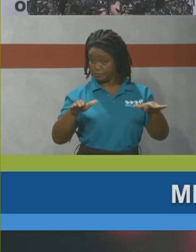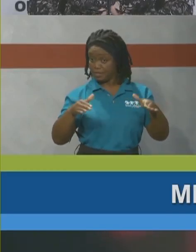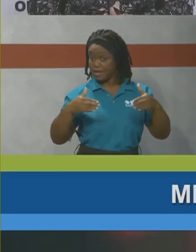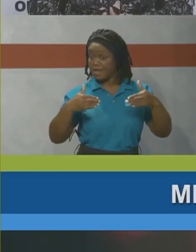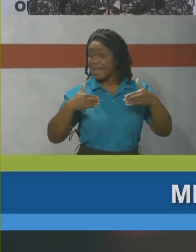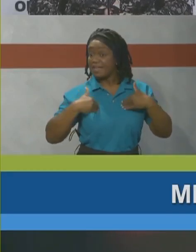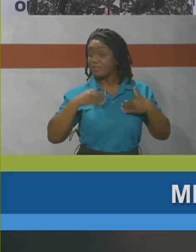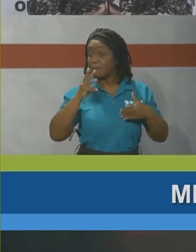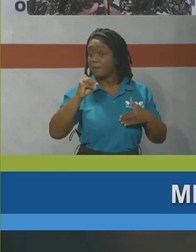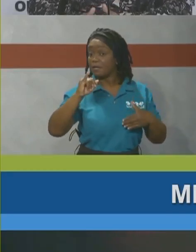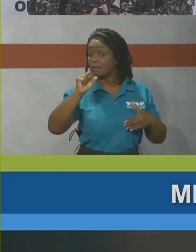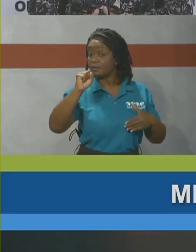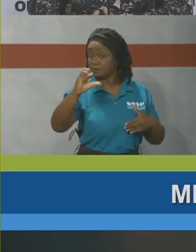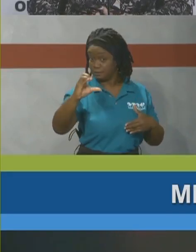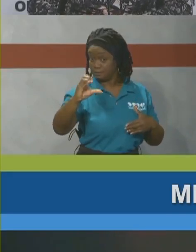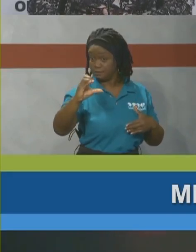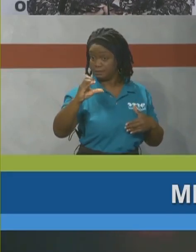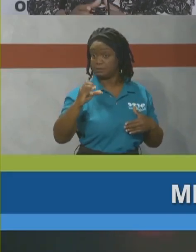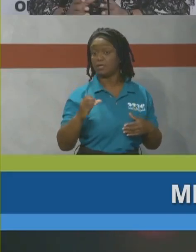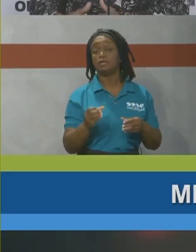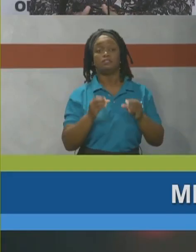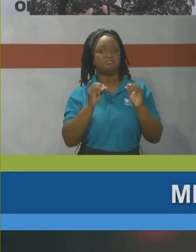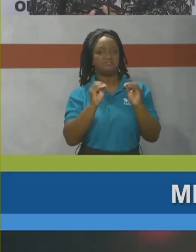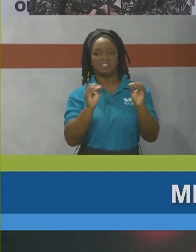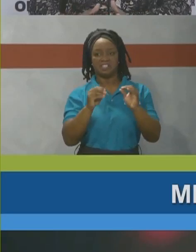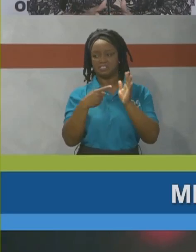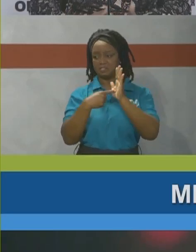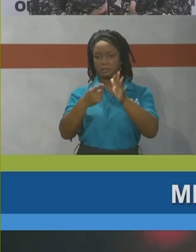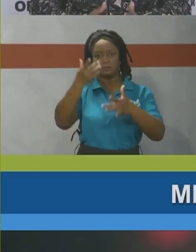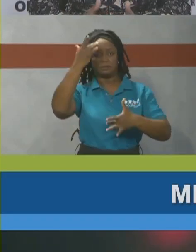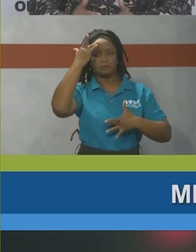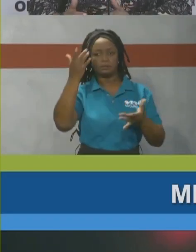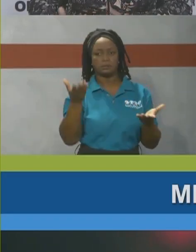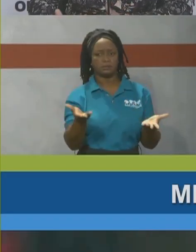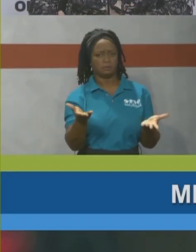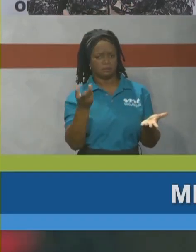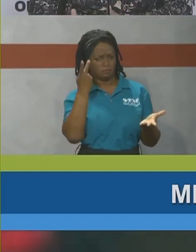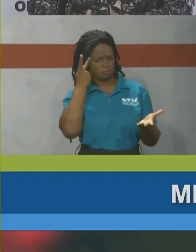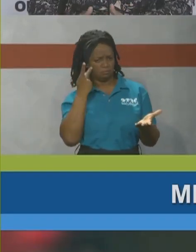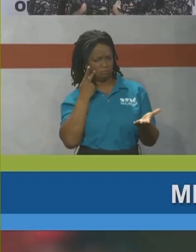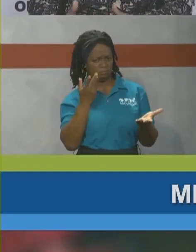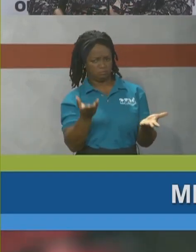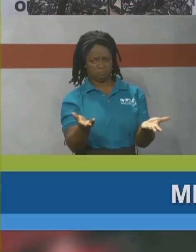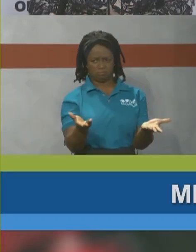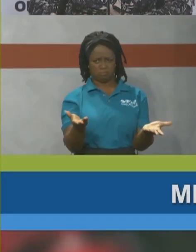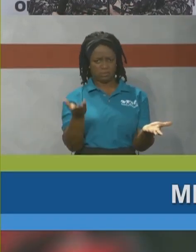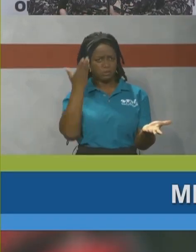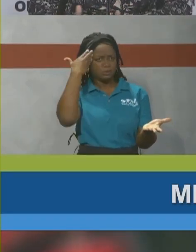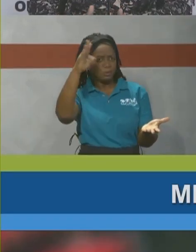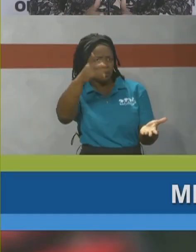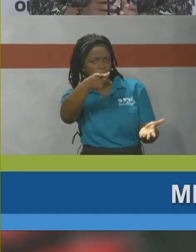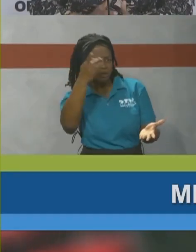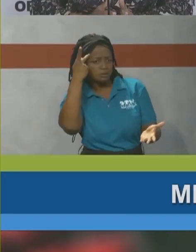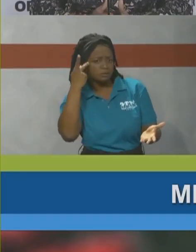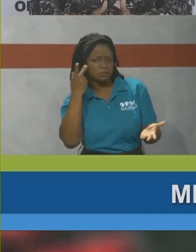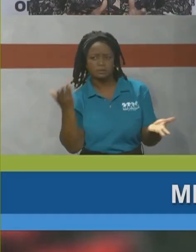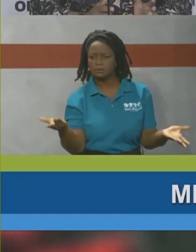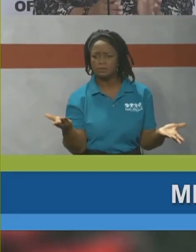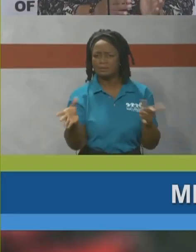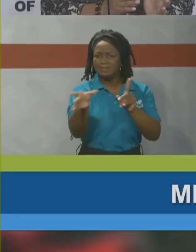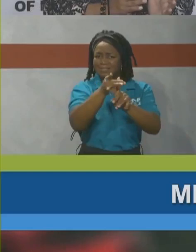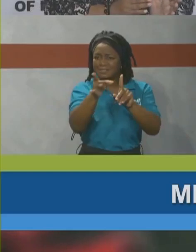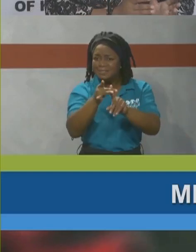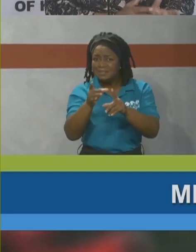no symptoms. So usually when they have MIS-C, the parents are saying, well, they didn't realize that they were COVID positive. So the thing is